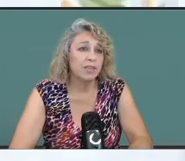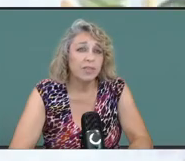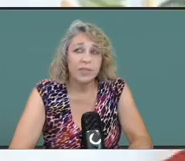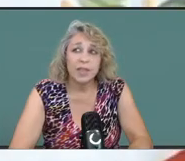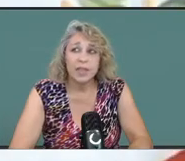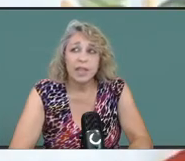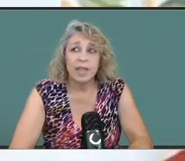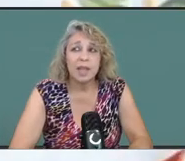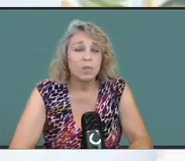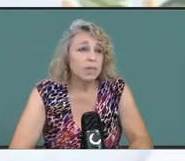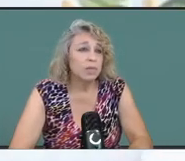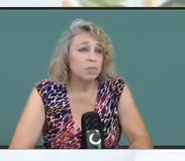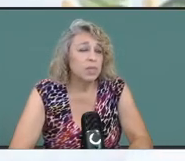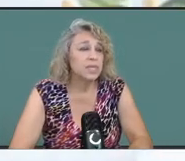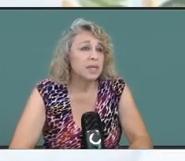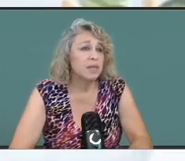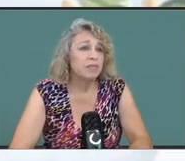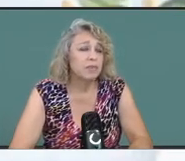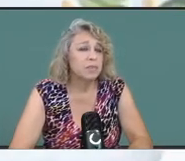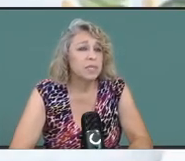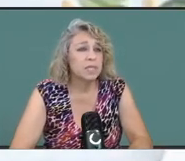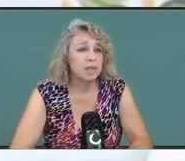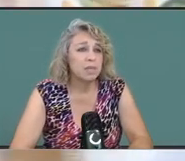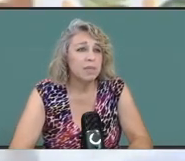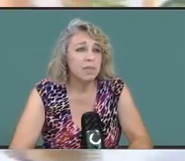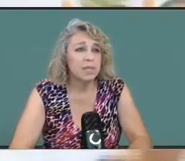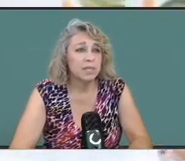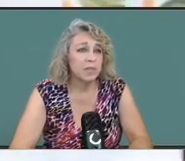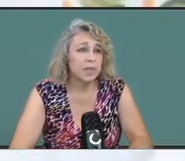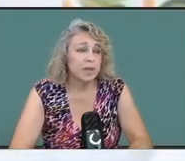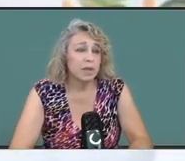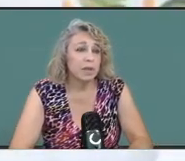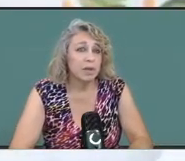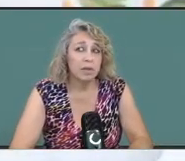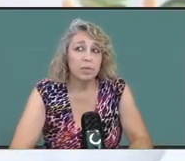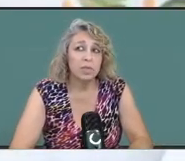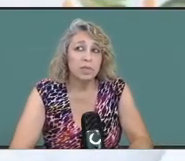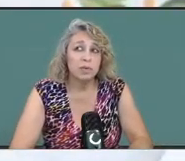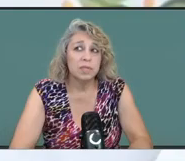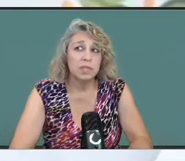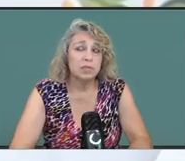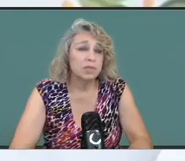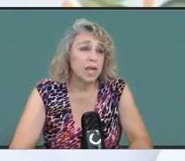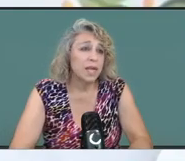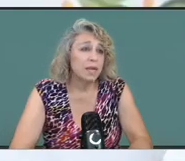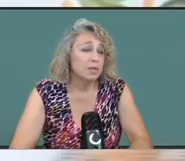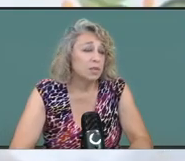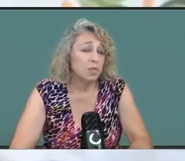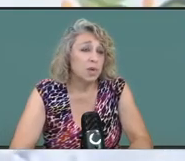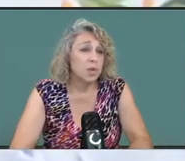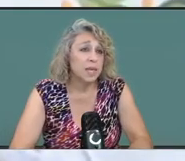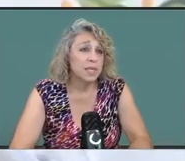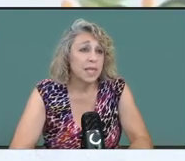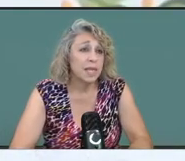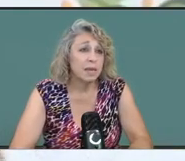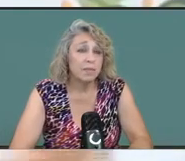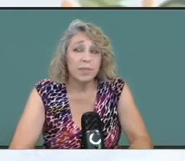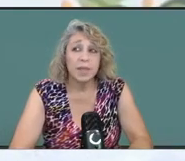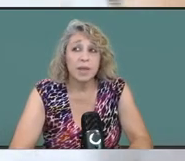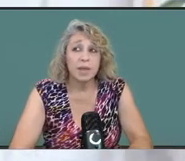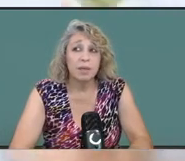fail. And when the president affirms his commitments, well, so-and-so died, so what are we going to